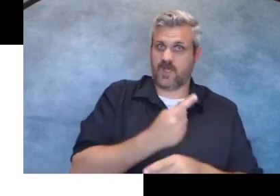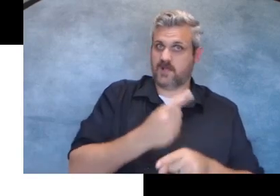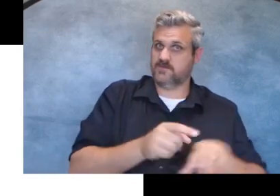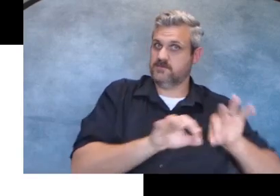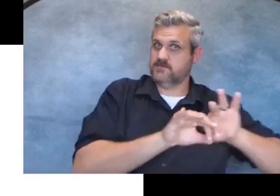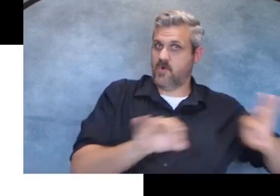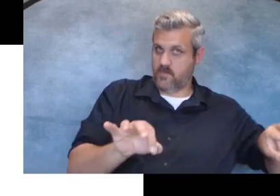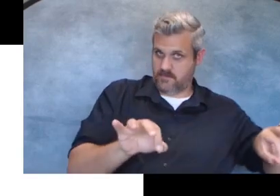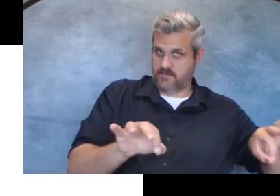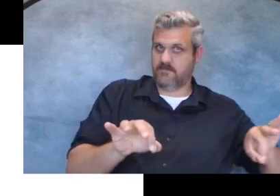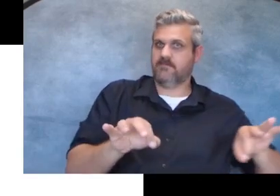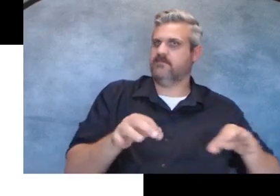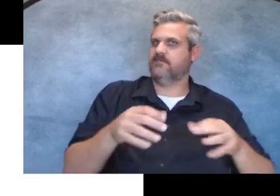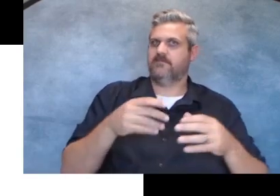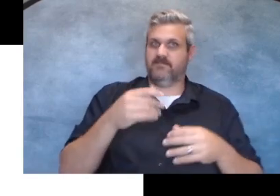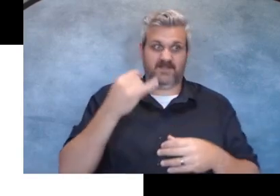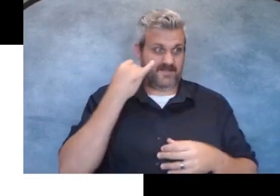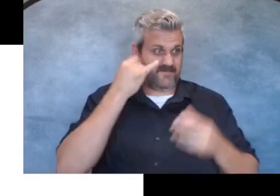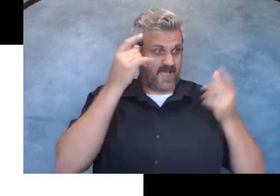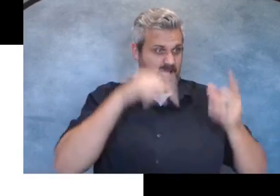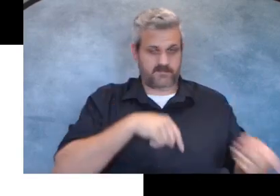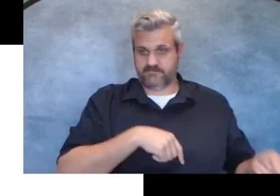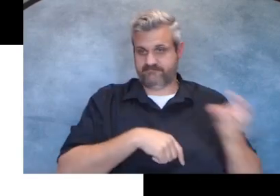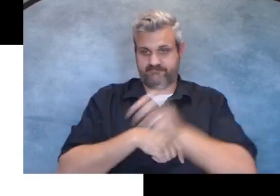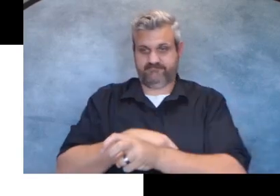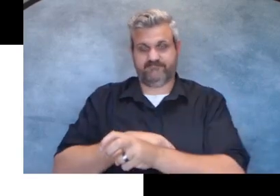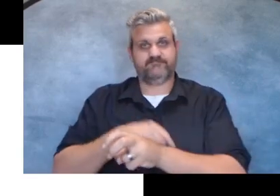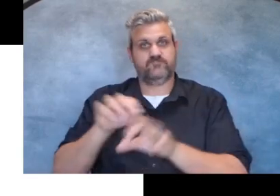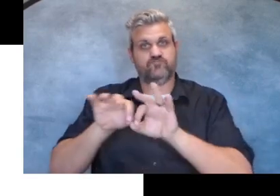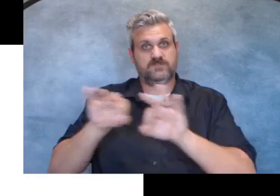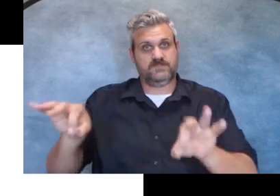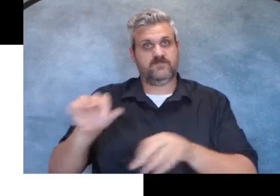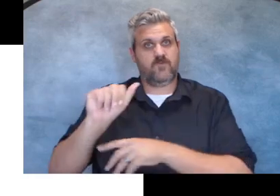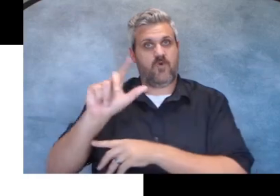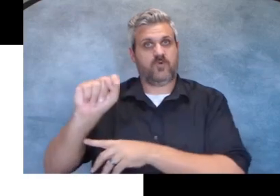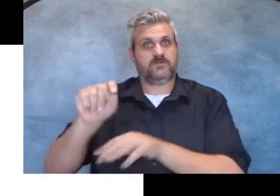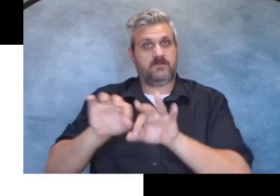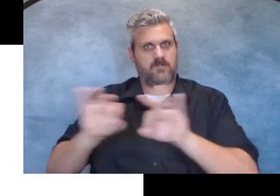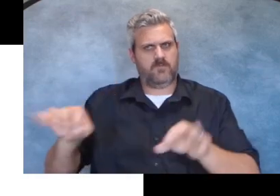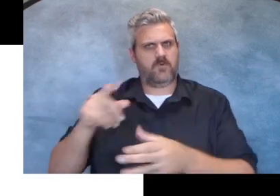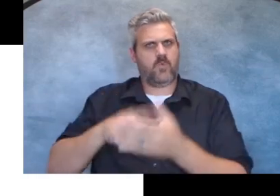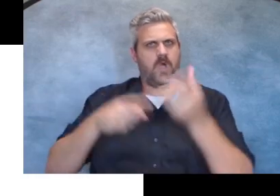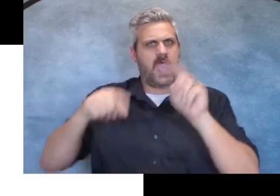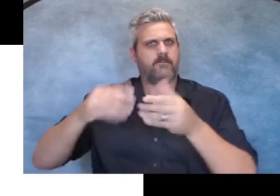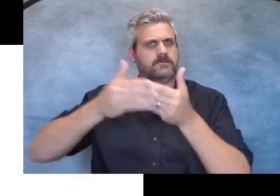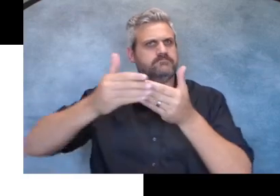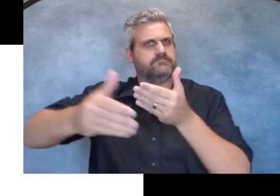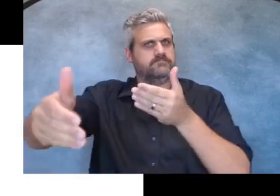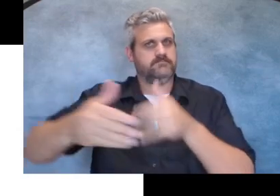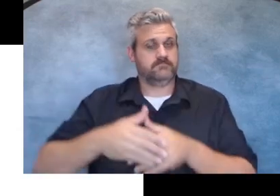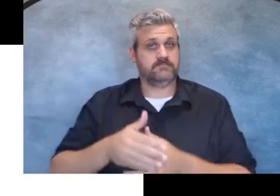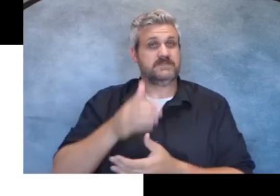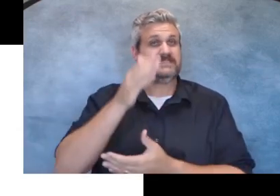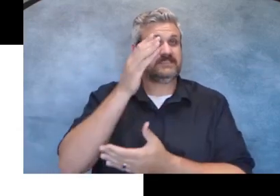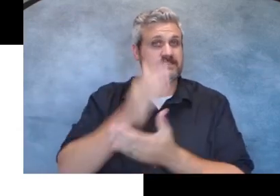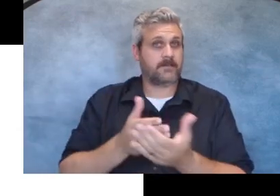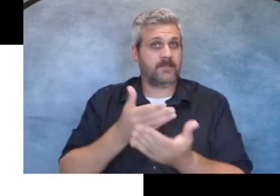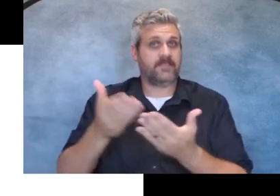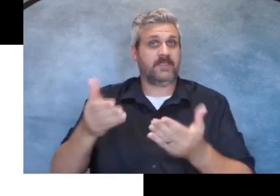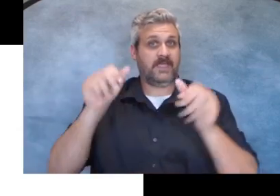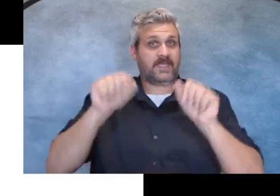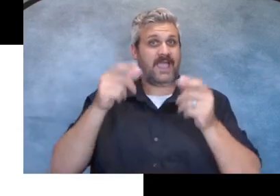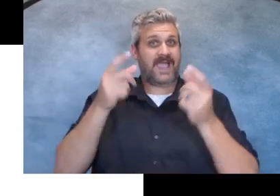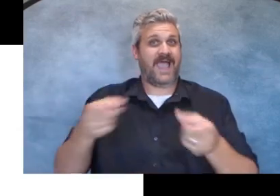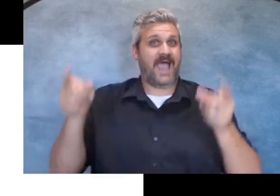the implications resulting from receiving an alternate high school diploma. Some implications